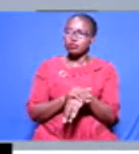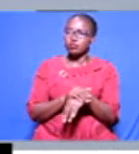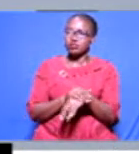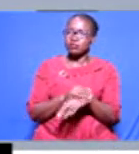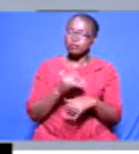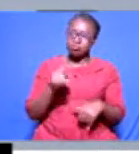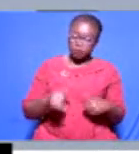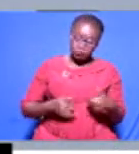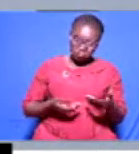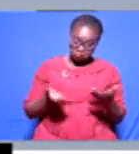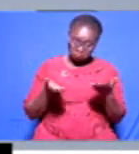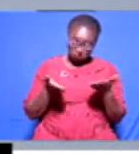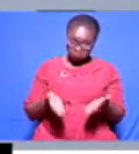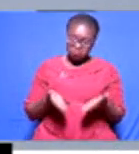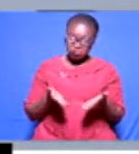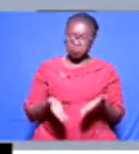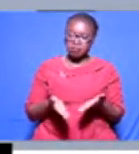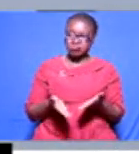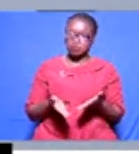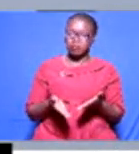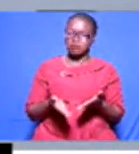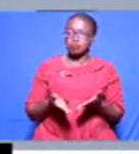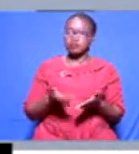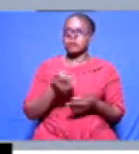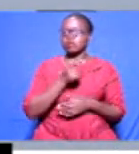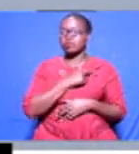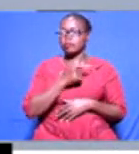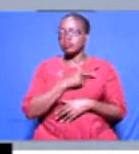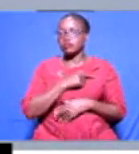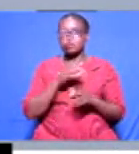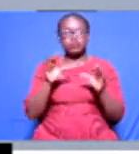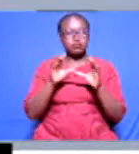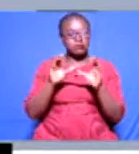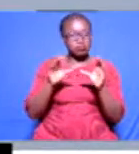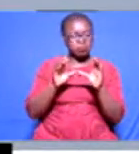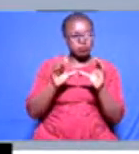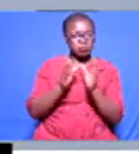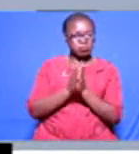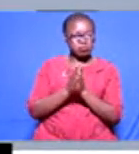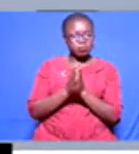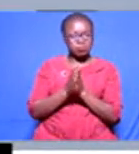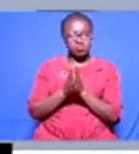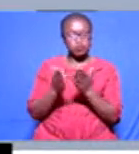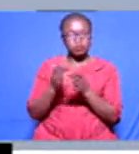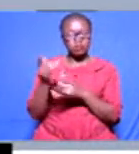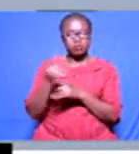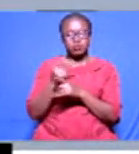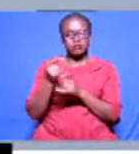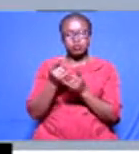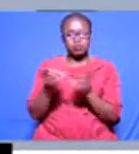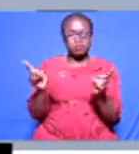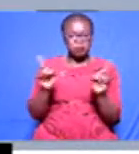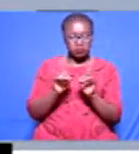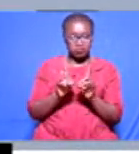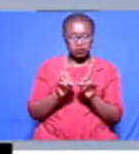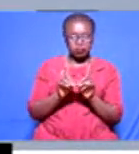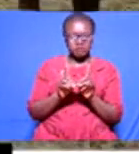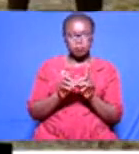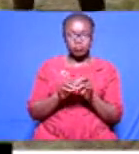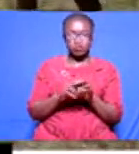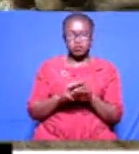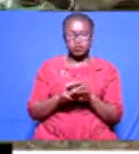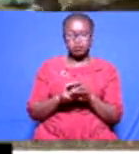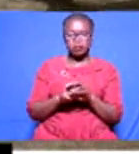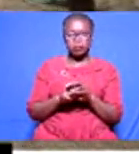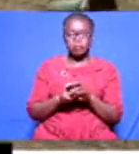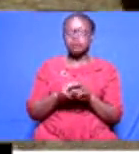here and we love our coaches and the way they are training us. Yeah, I